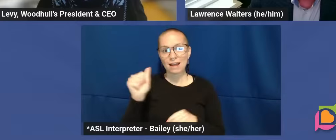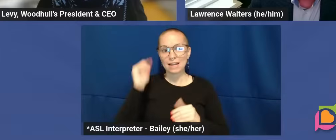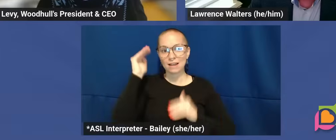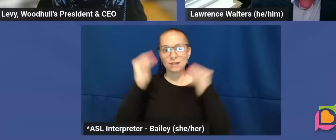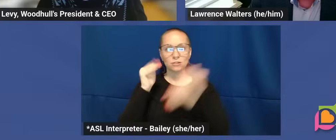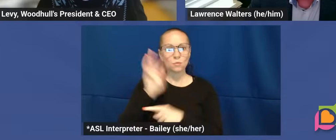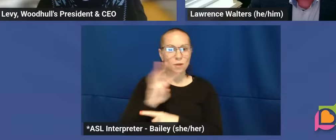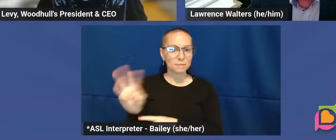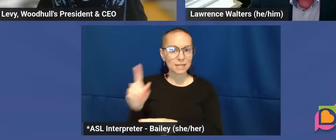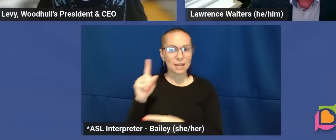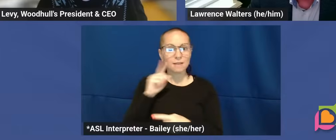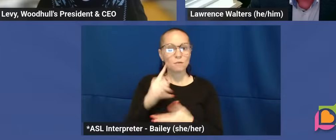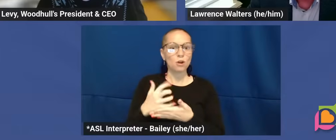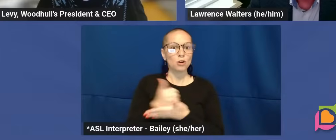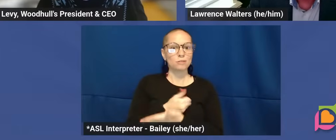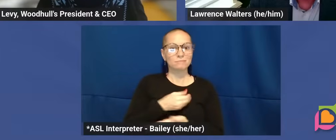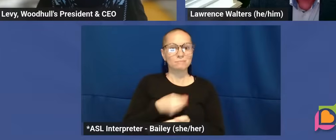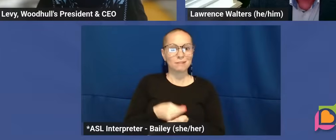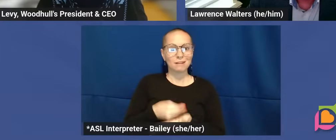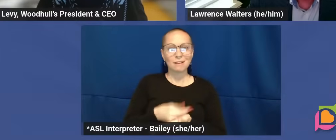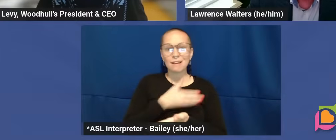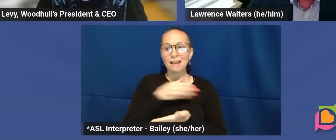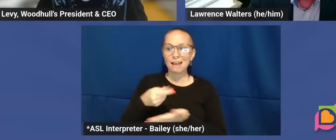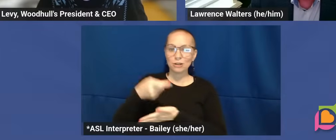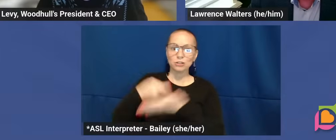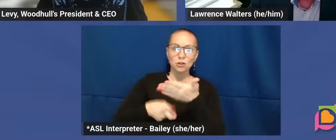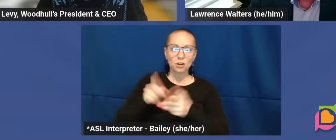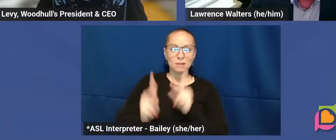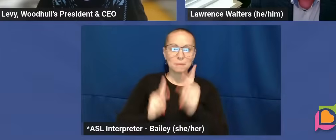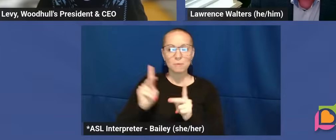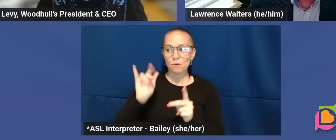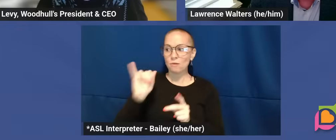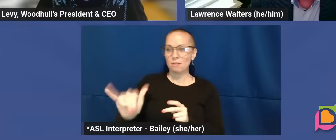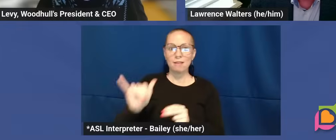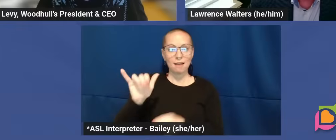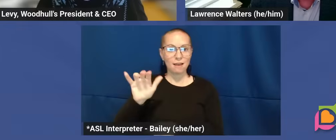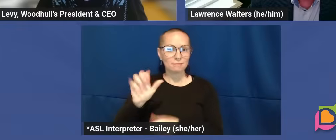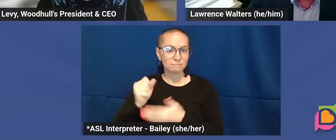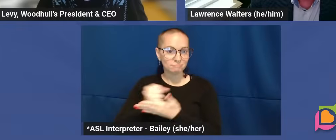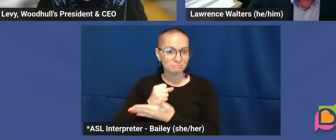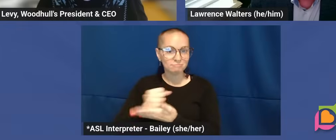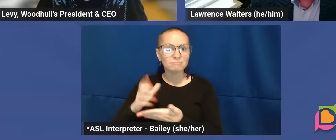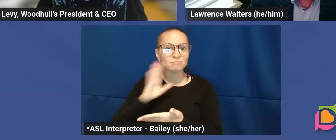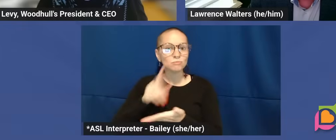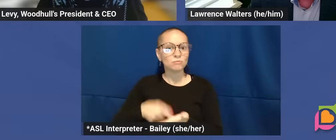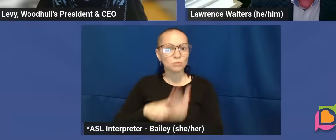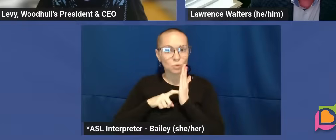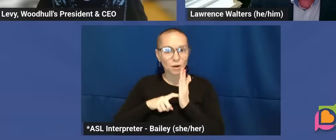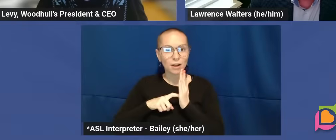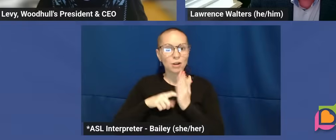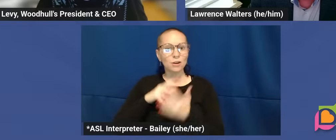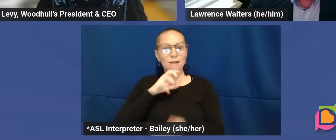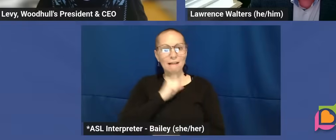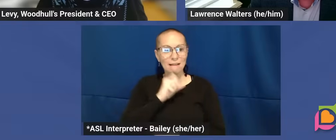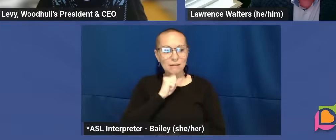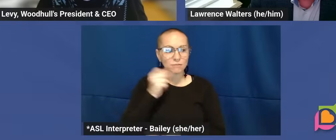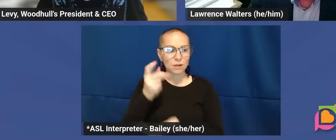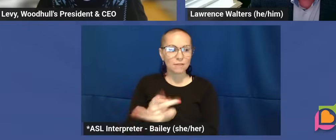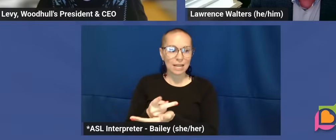to make money and charge users, that the processors themselves will require some form of age